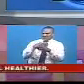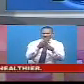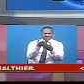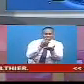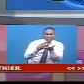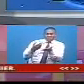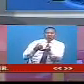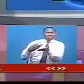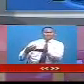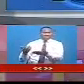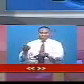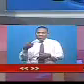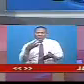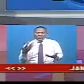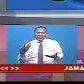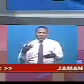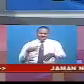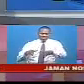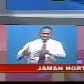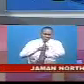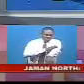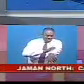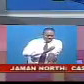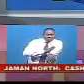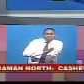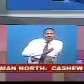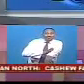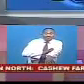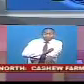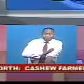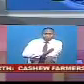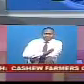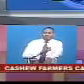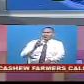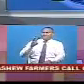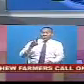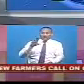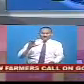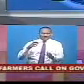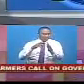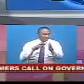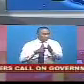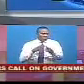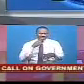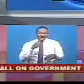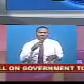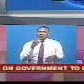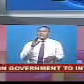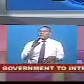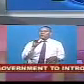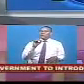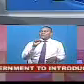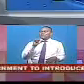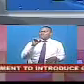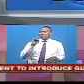in water volume, and skin irritation. According to the Water Resources Commission report, Lake Bosomtwe has no